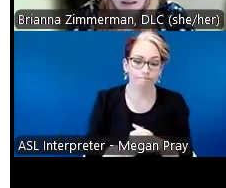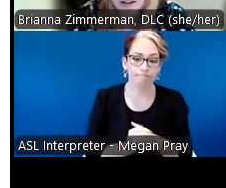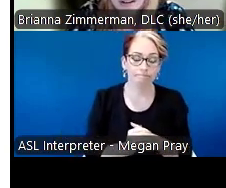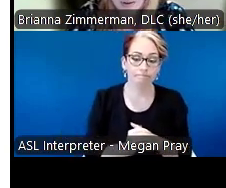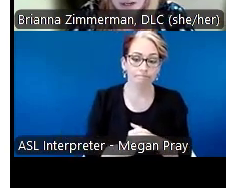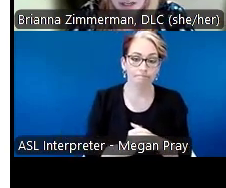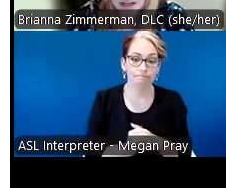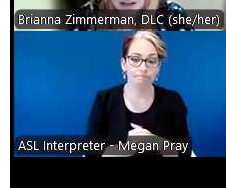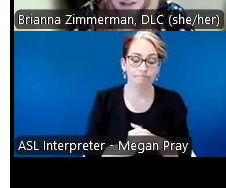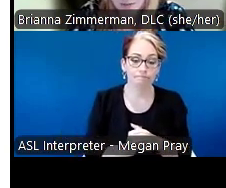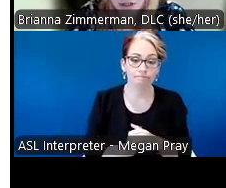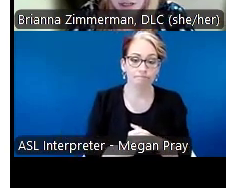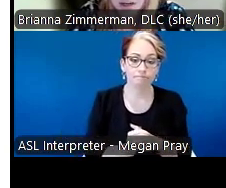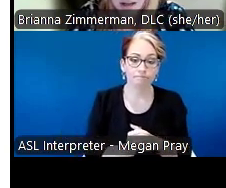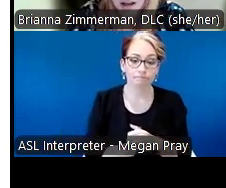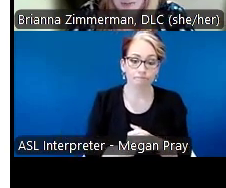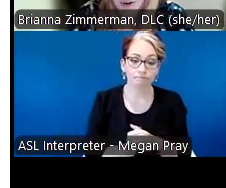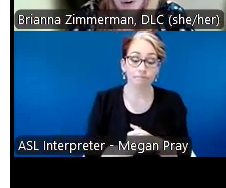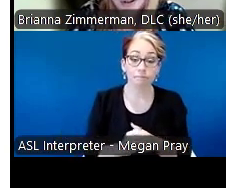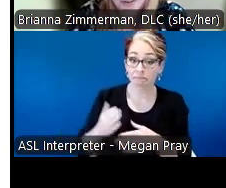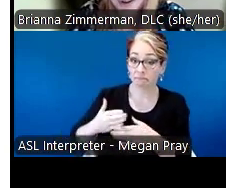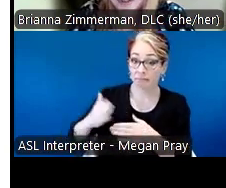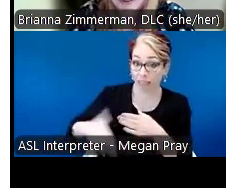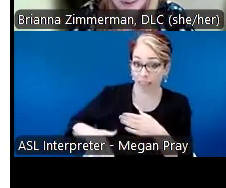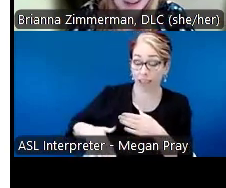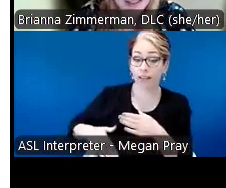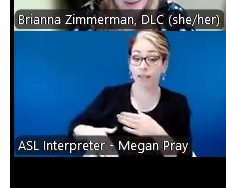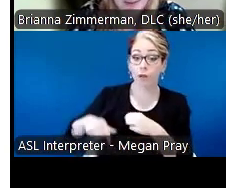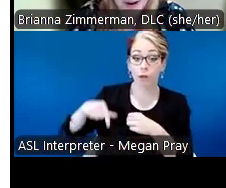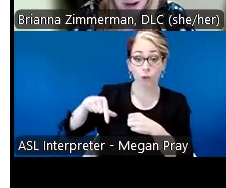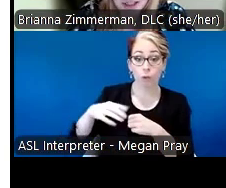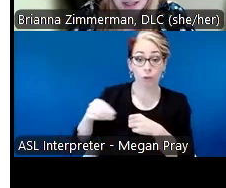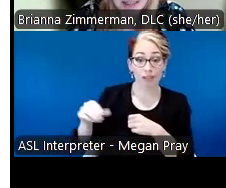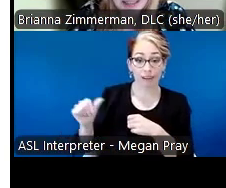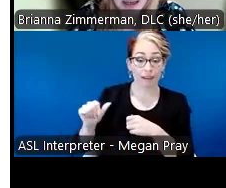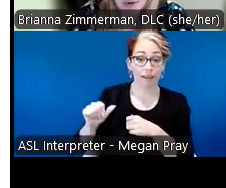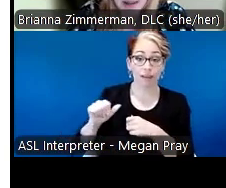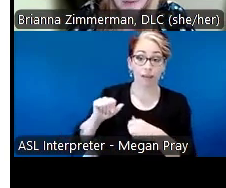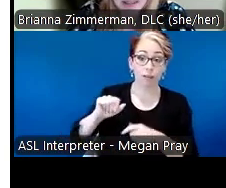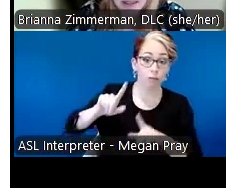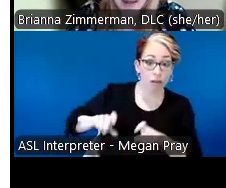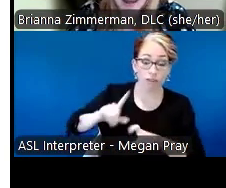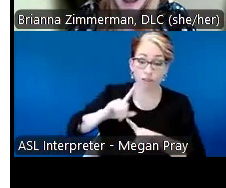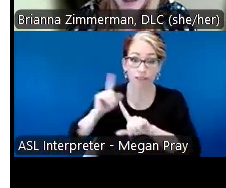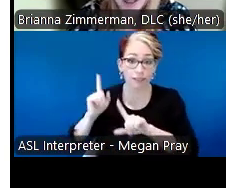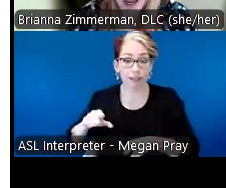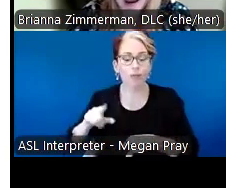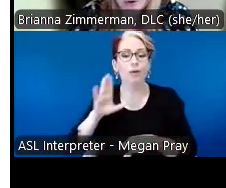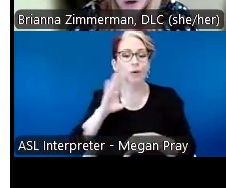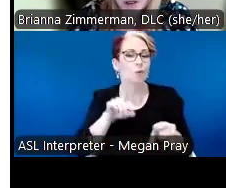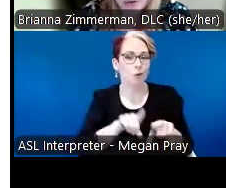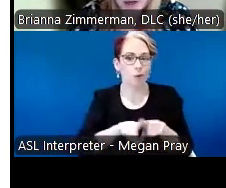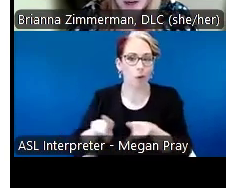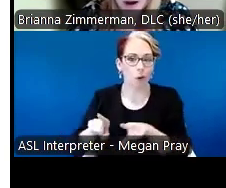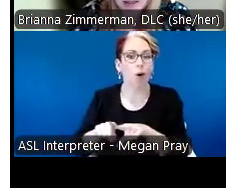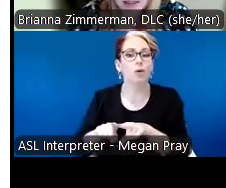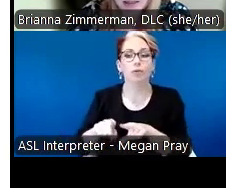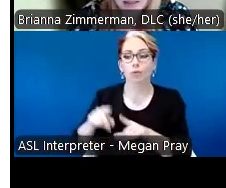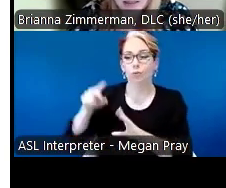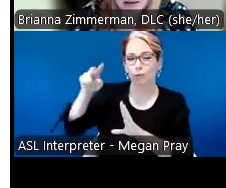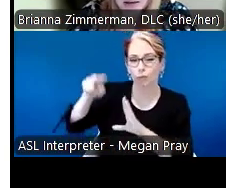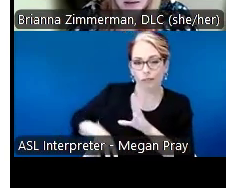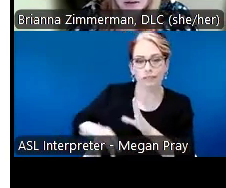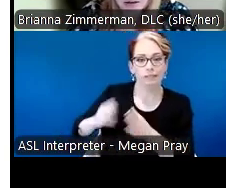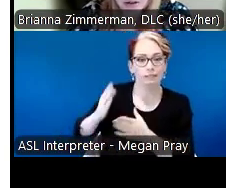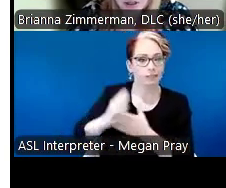During the question and answer portion, we will also be reviewing some of the questions that were left in the chat or Q&A